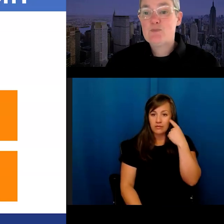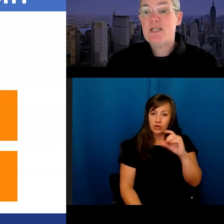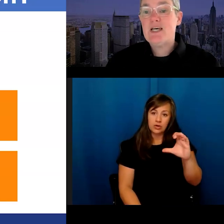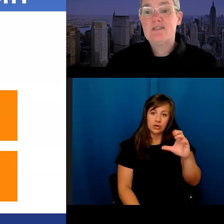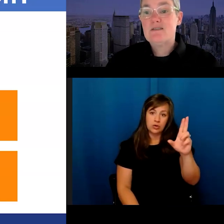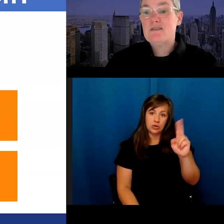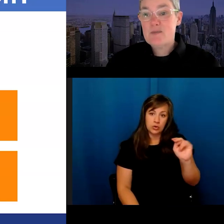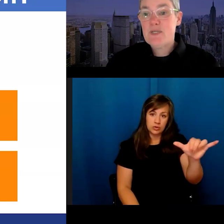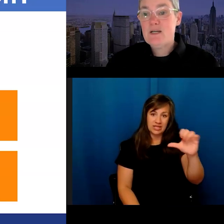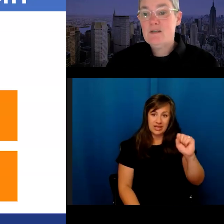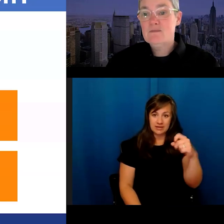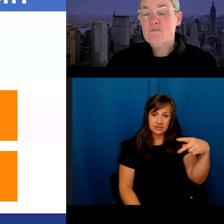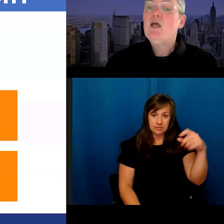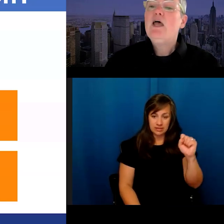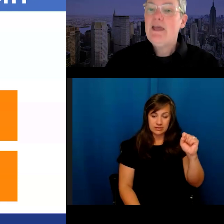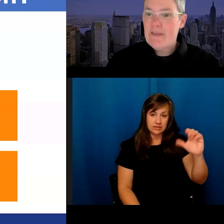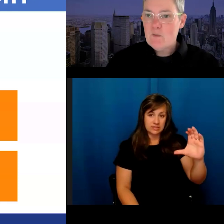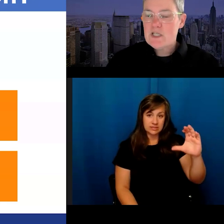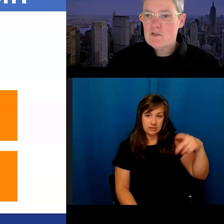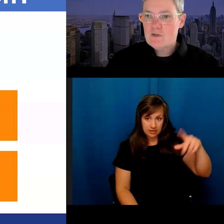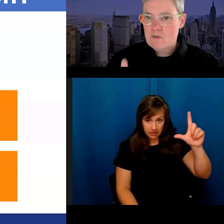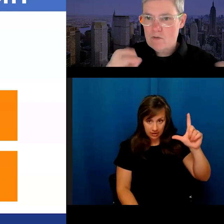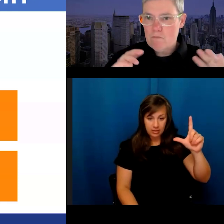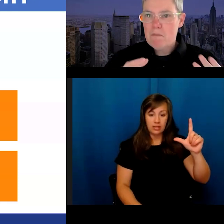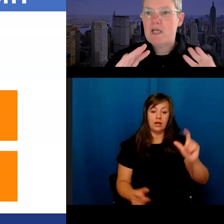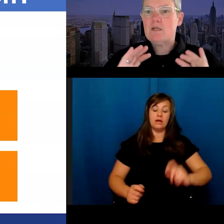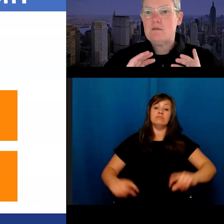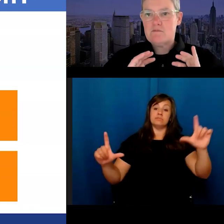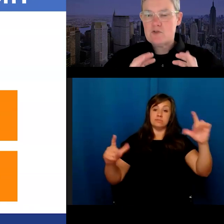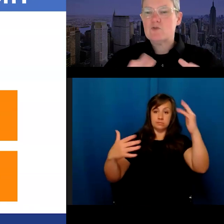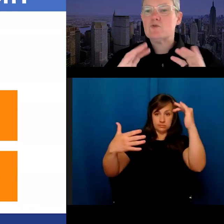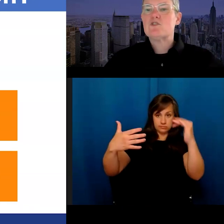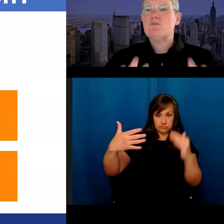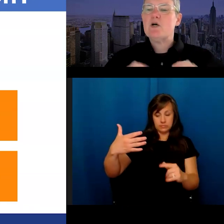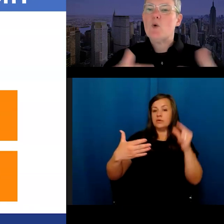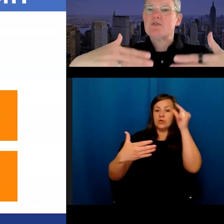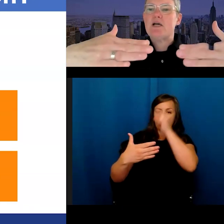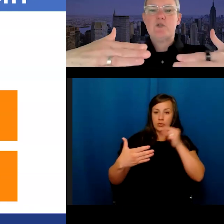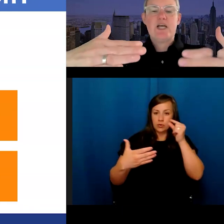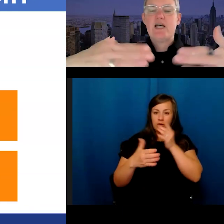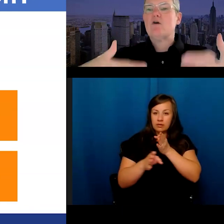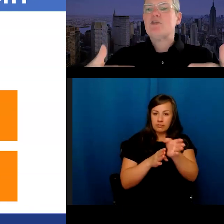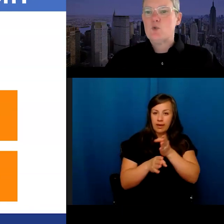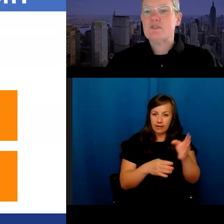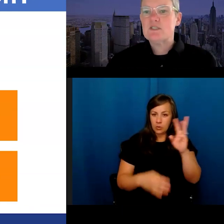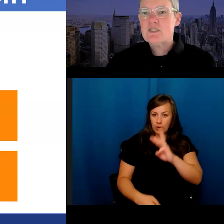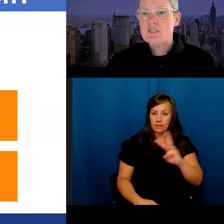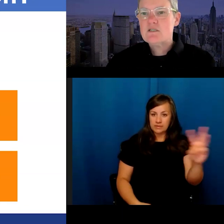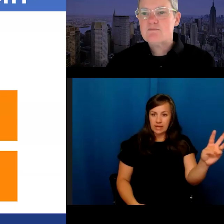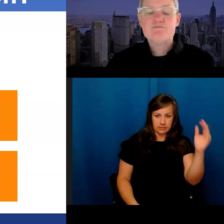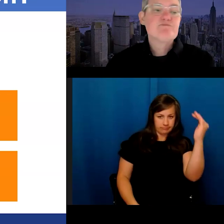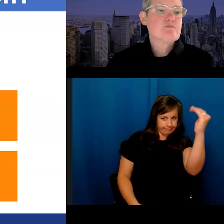CUNY SPS CPL, and that will take you to the main school CPL website, which has all the